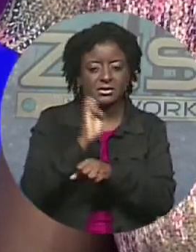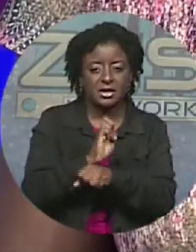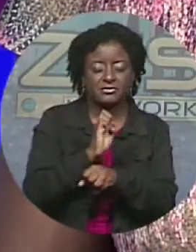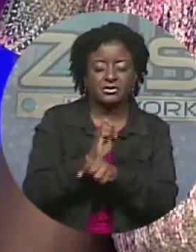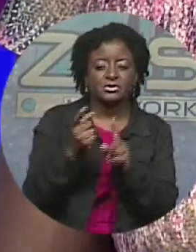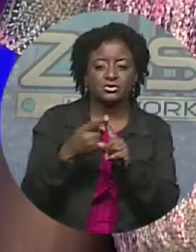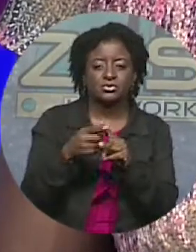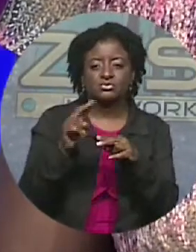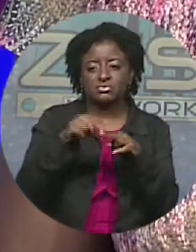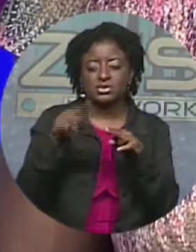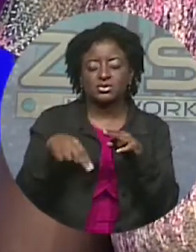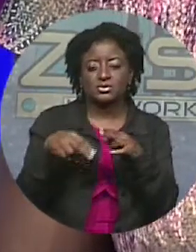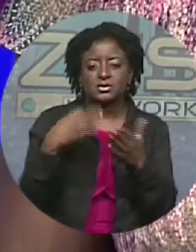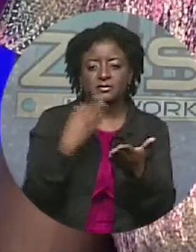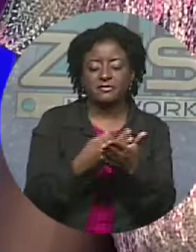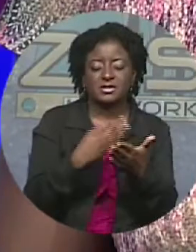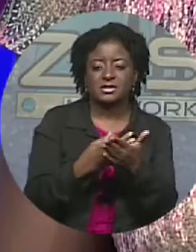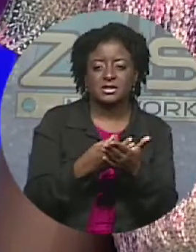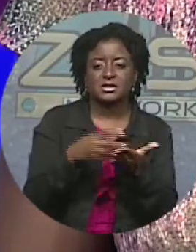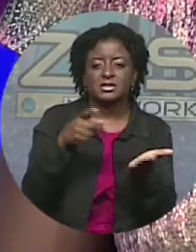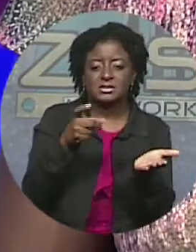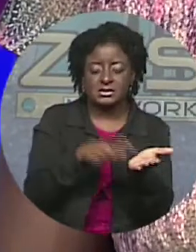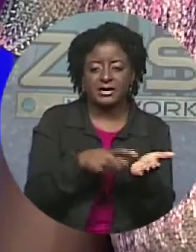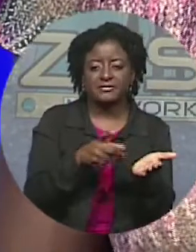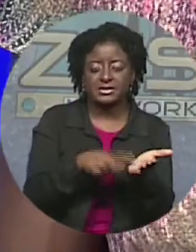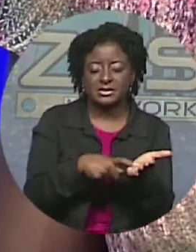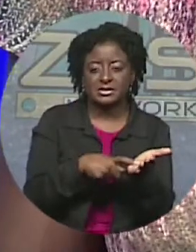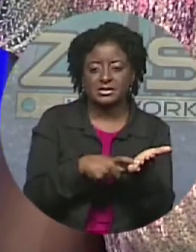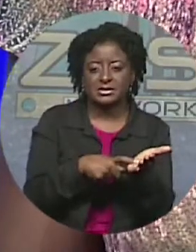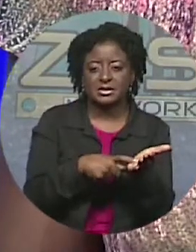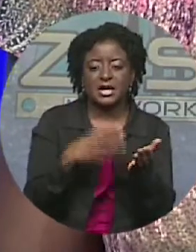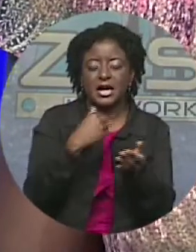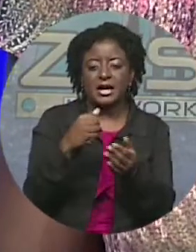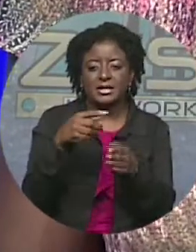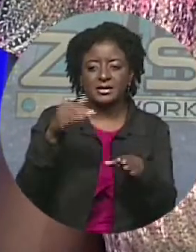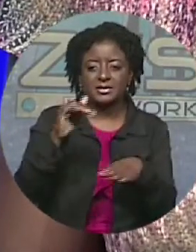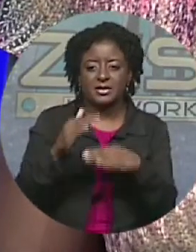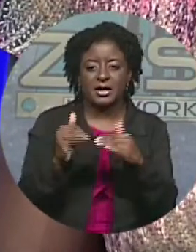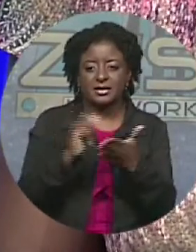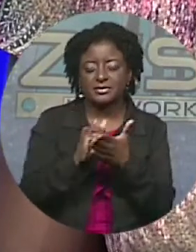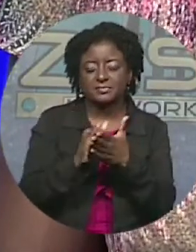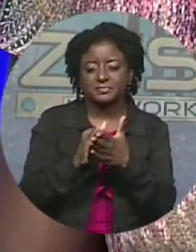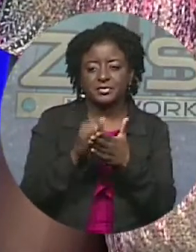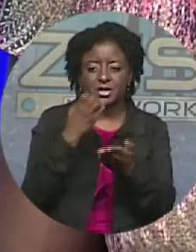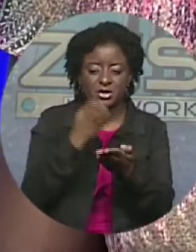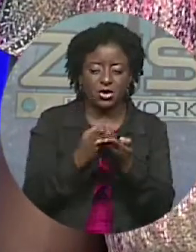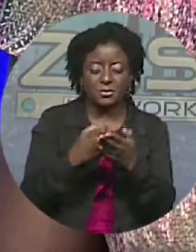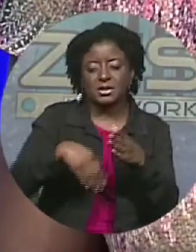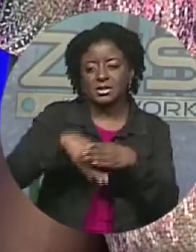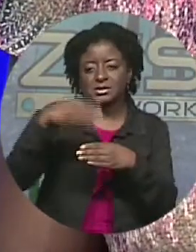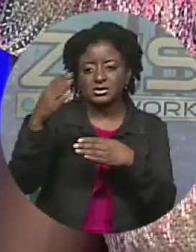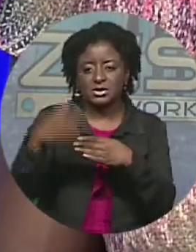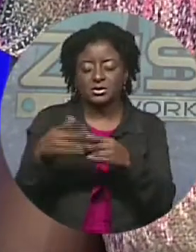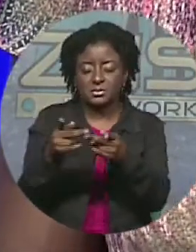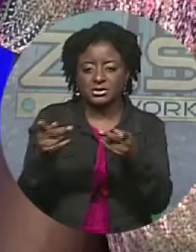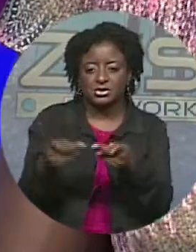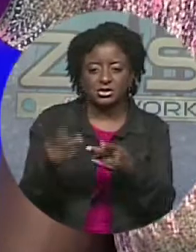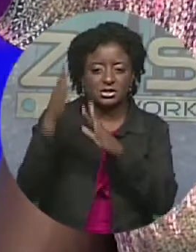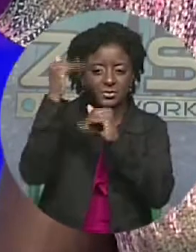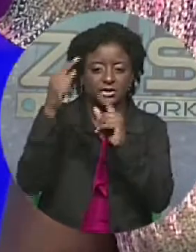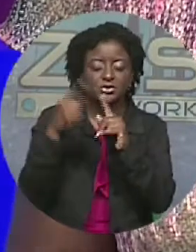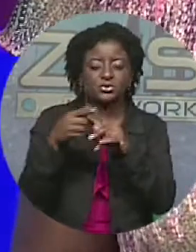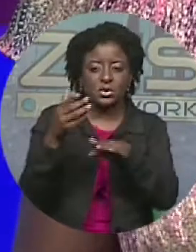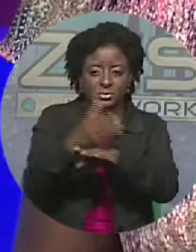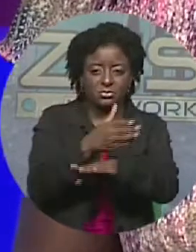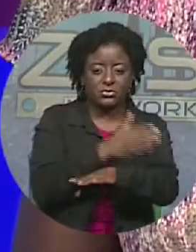from 5.4% to 4.5%, and that the economy's external position is also expected to improve.